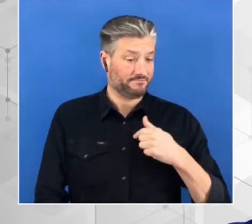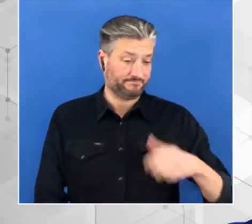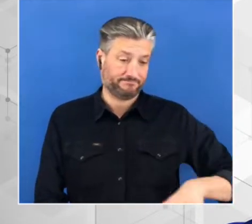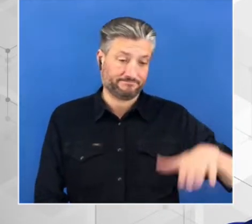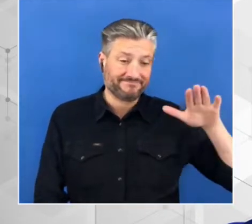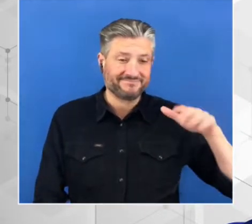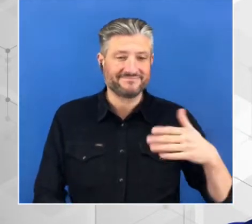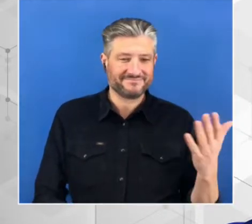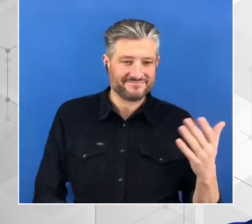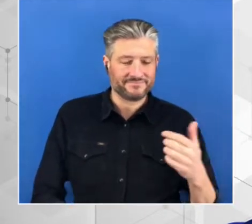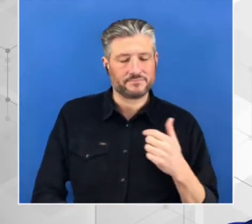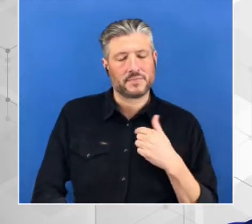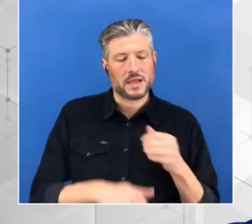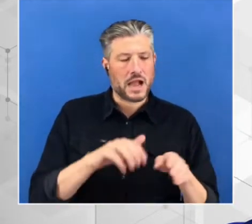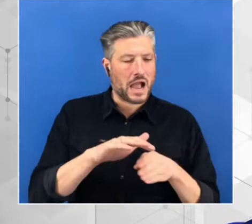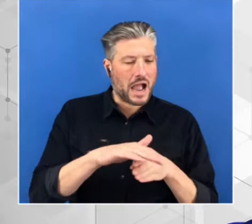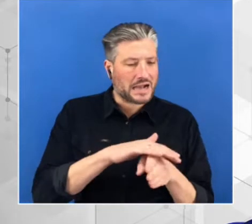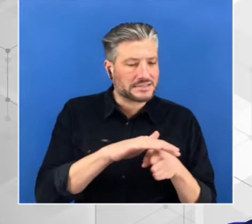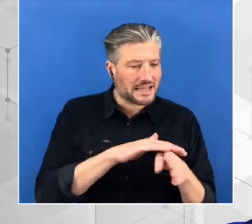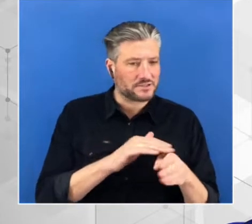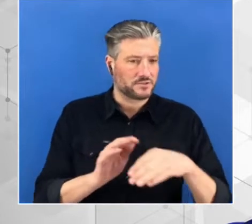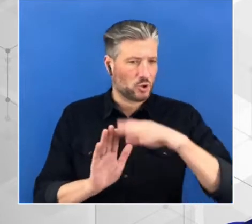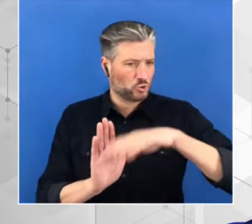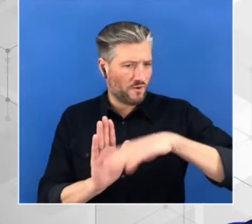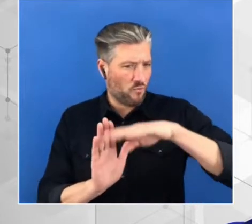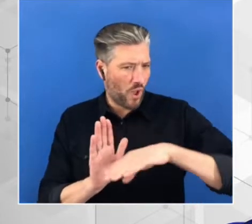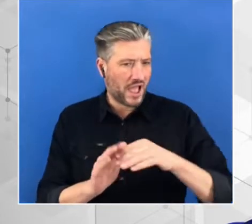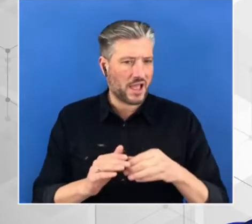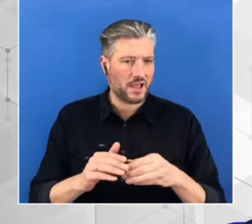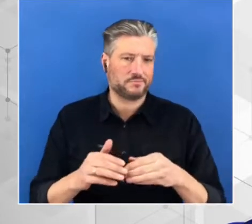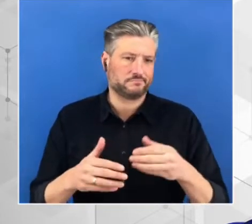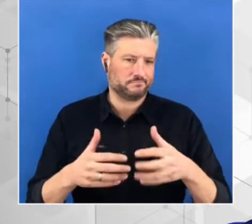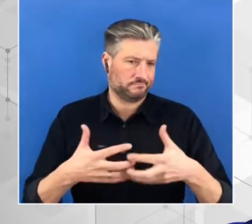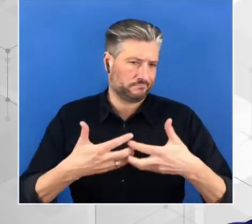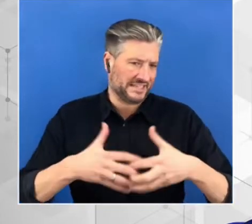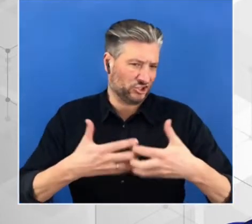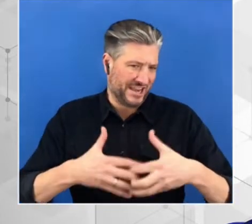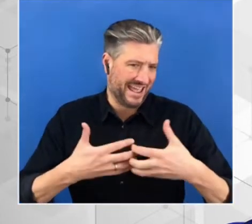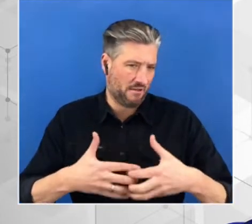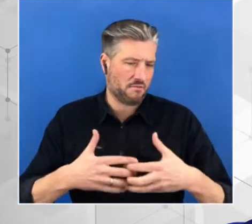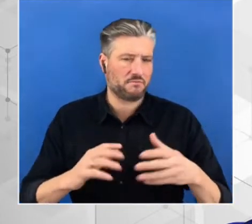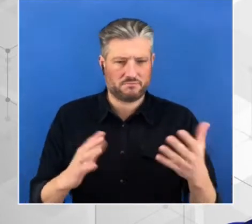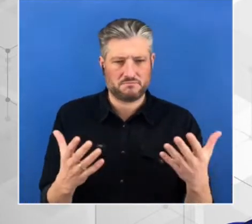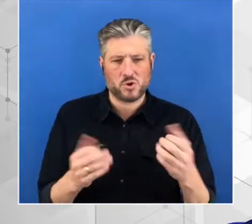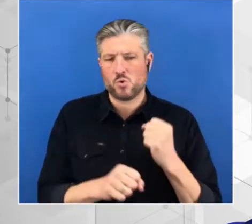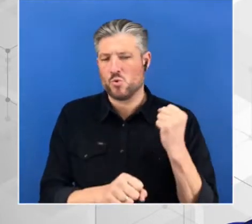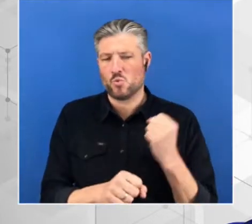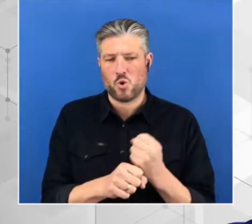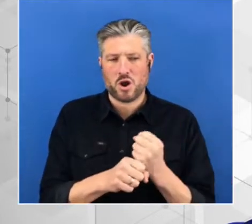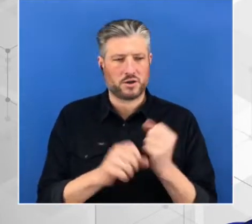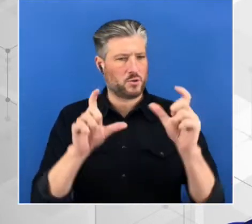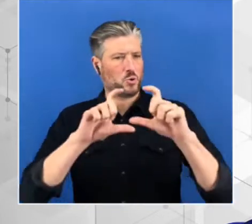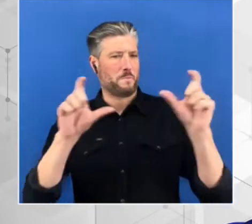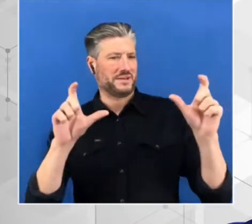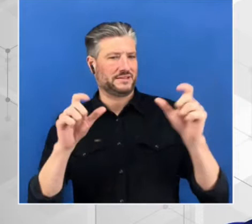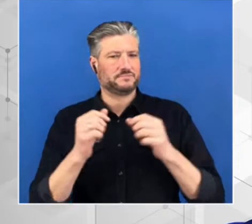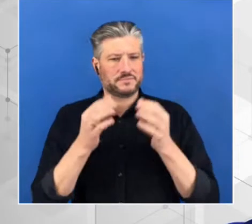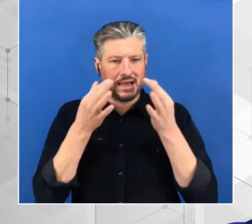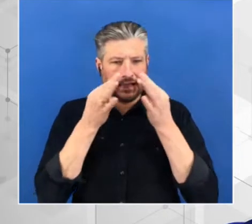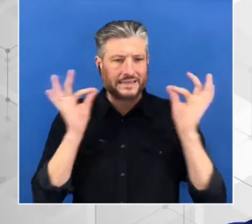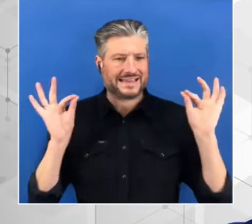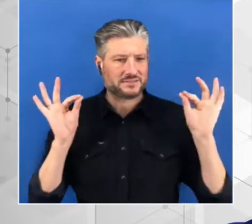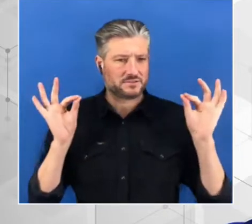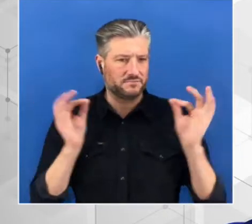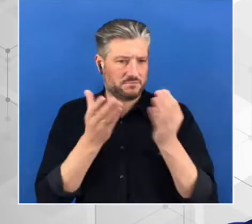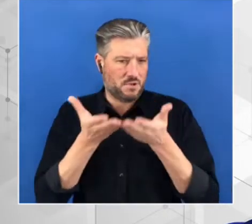GitHub. I'm a strong accessibility advocate, and you can find me almost everywhere under my